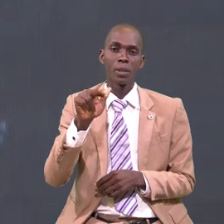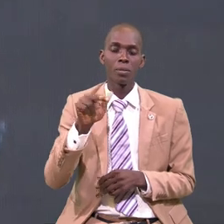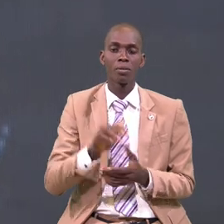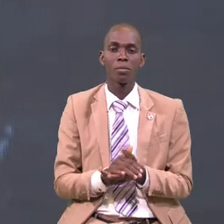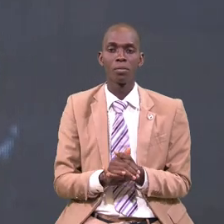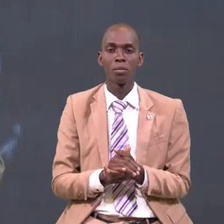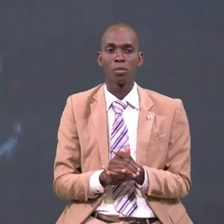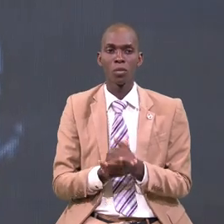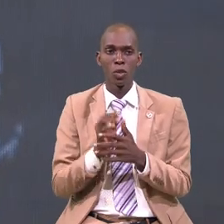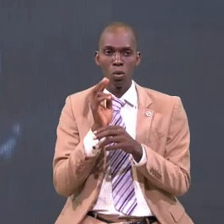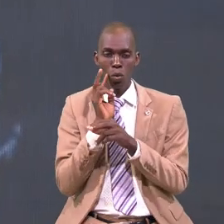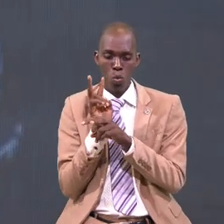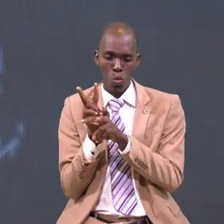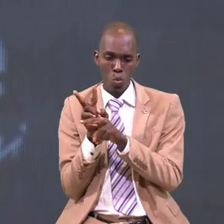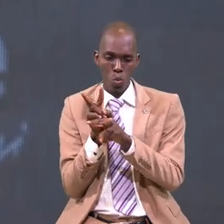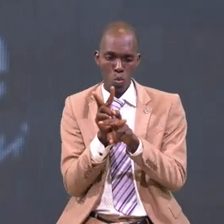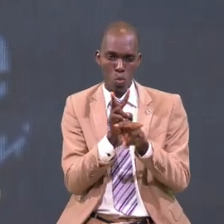watch ye therefore.